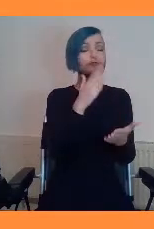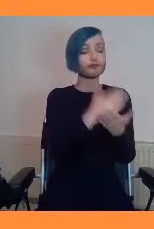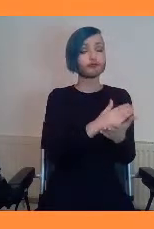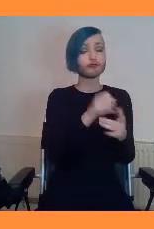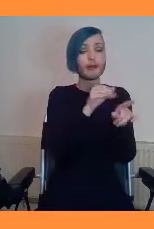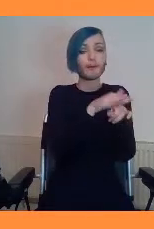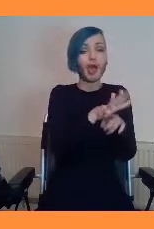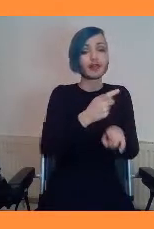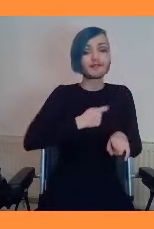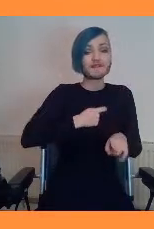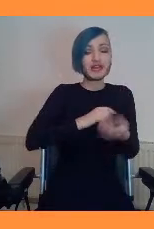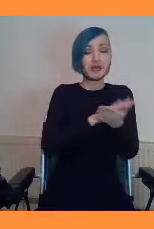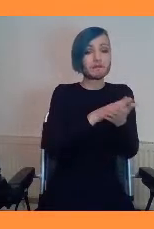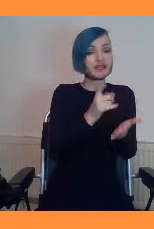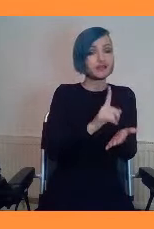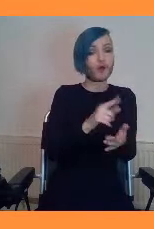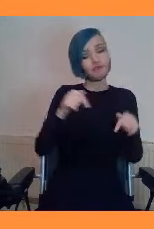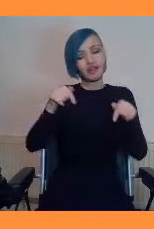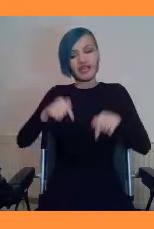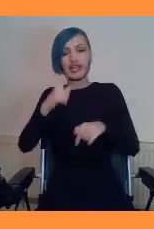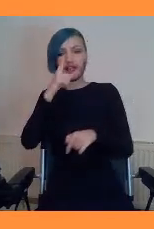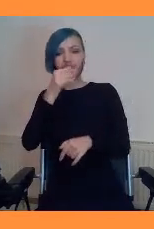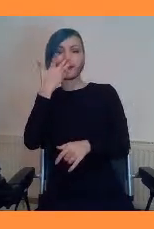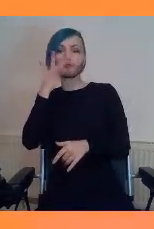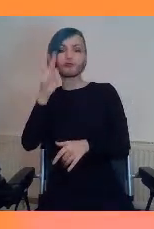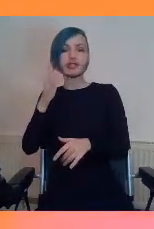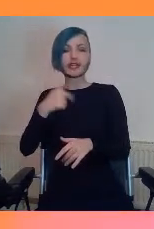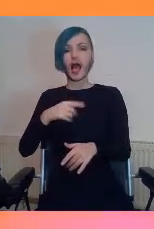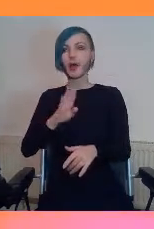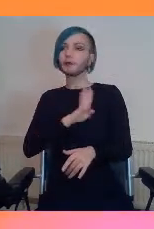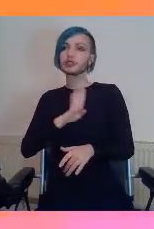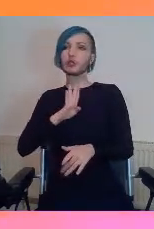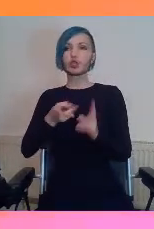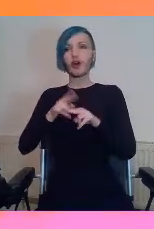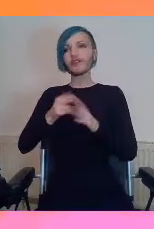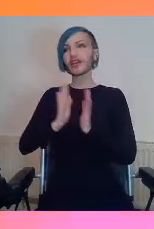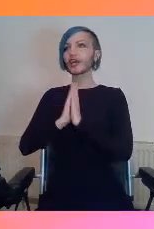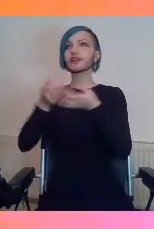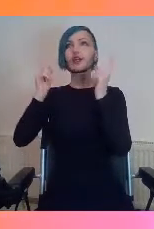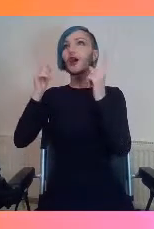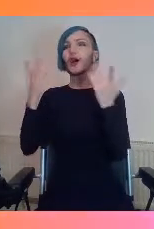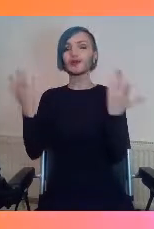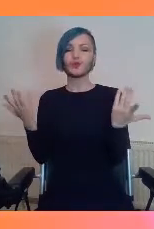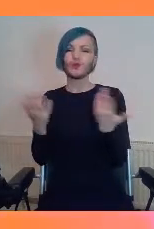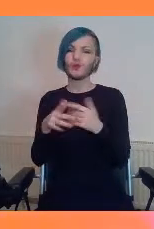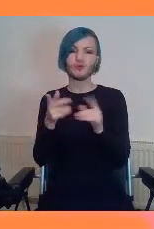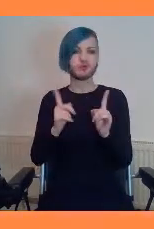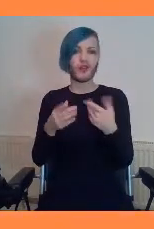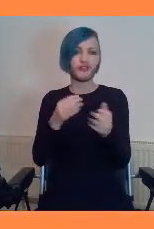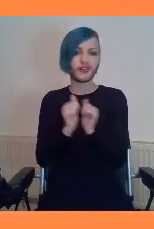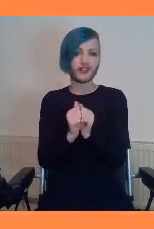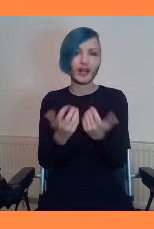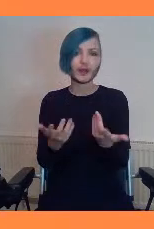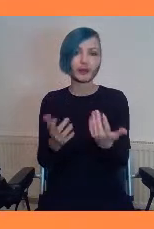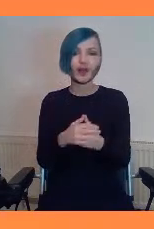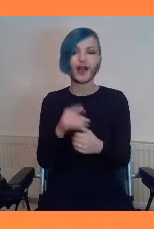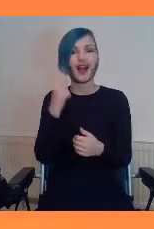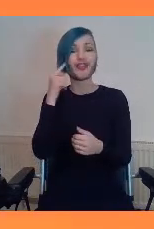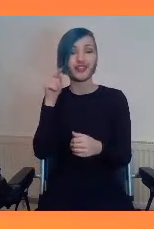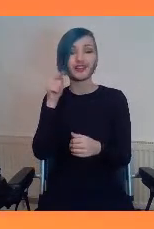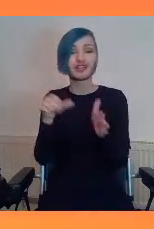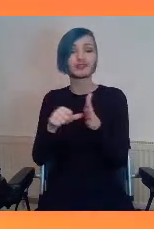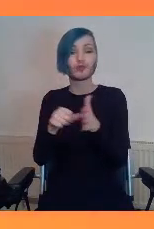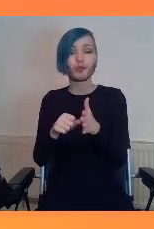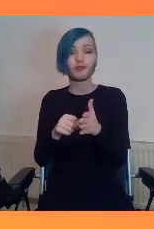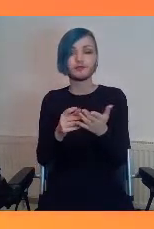pretend they are the soldiers of God or other values. And I think this is the problem of education, coming back by